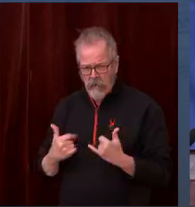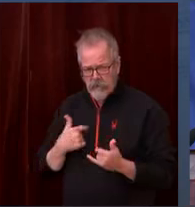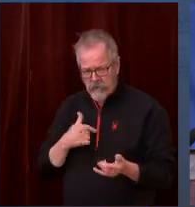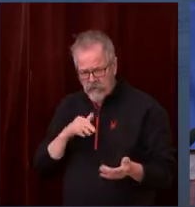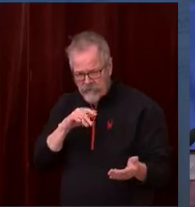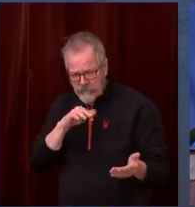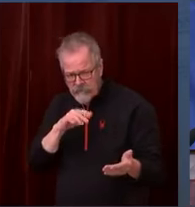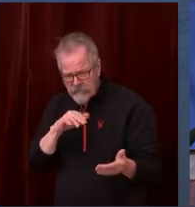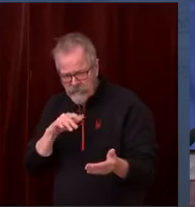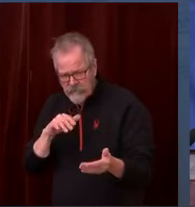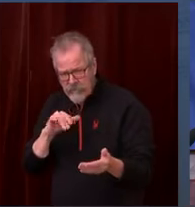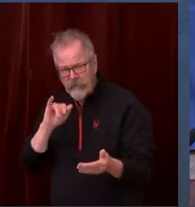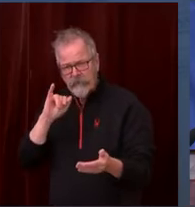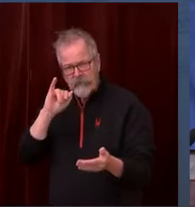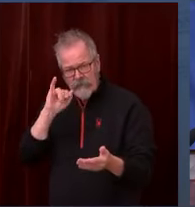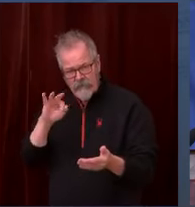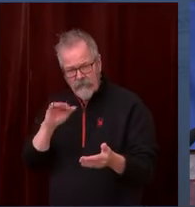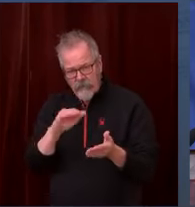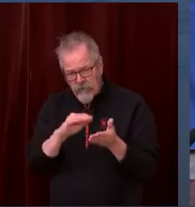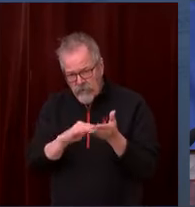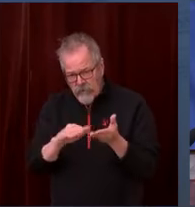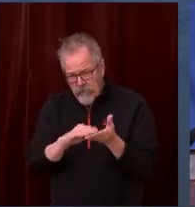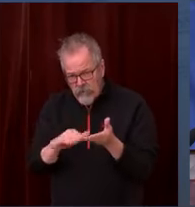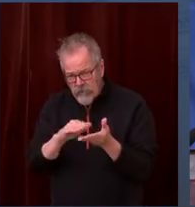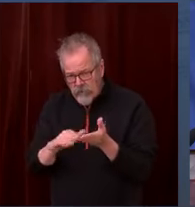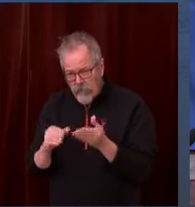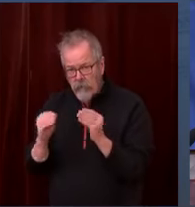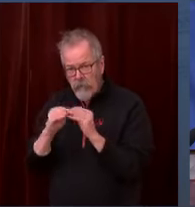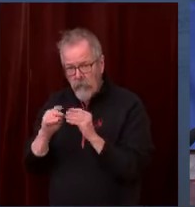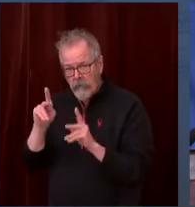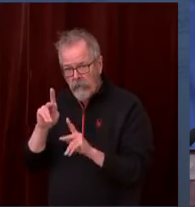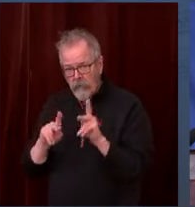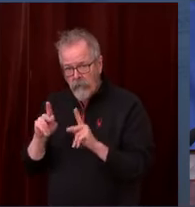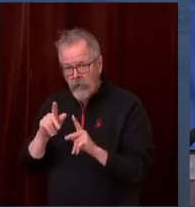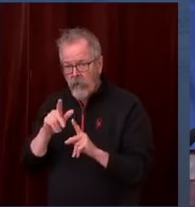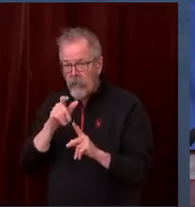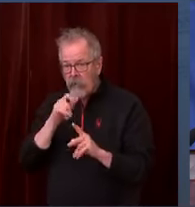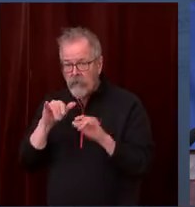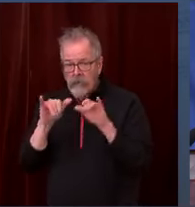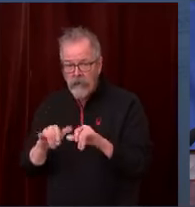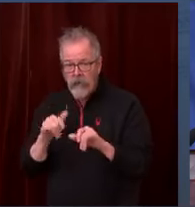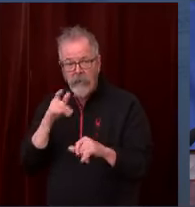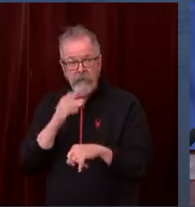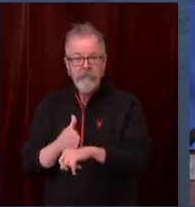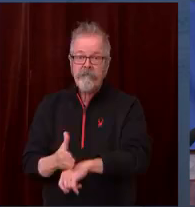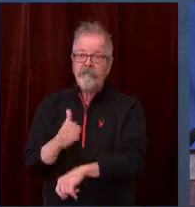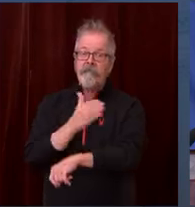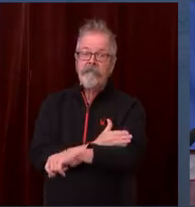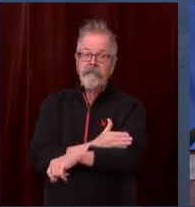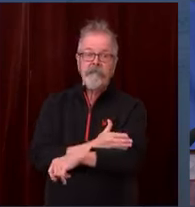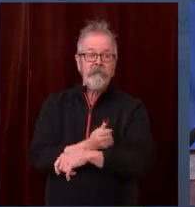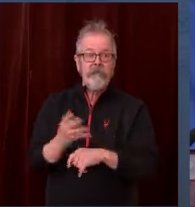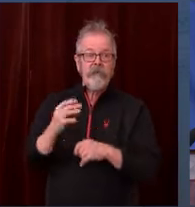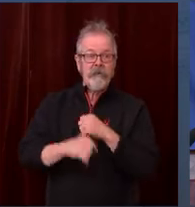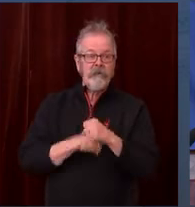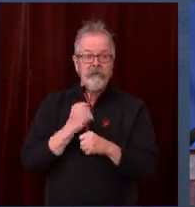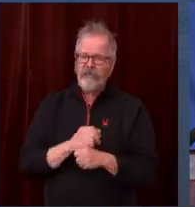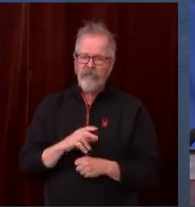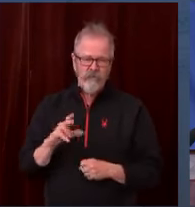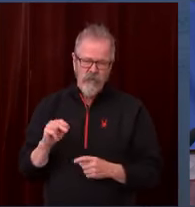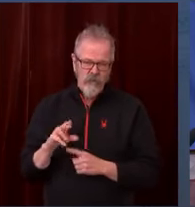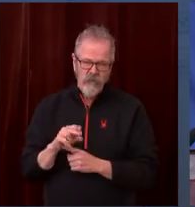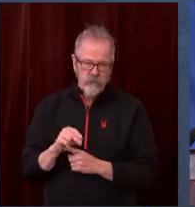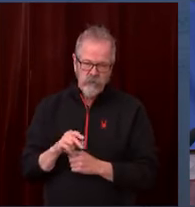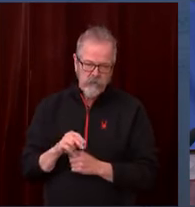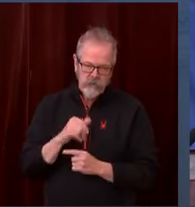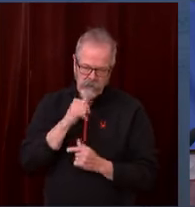conditions. The department has a very, what I think is a comprehensive plan on how to reduce the risk of